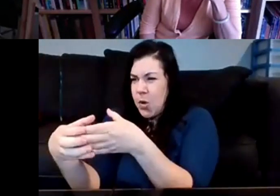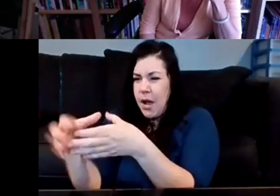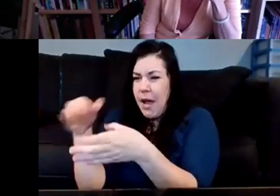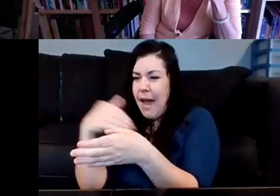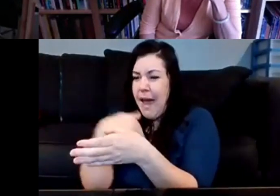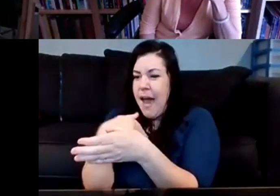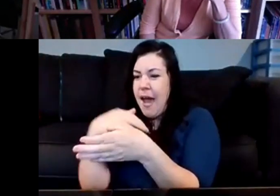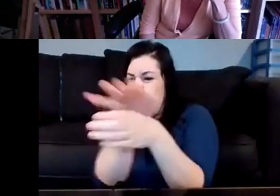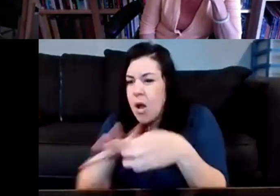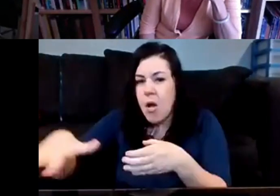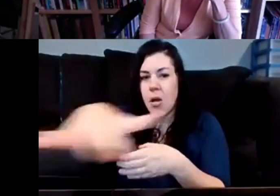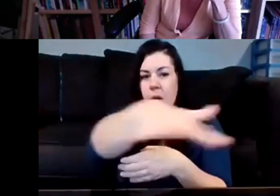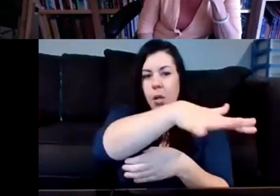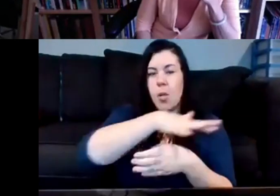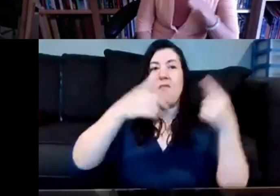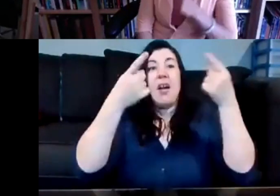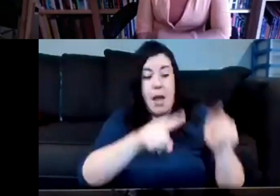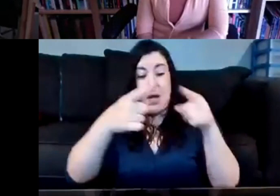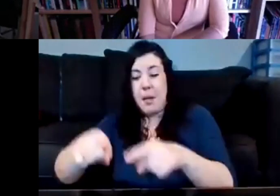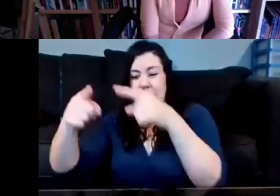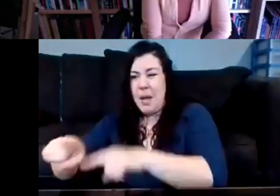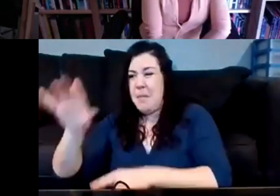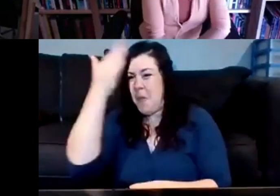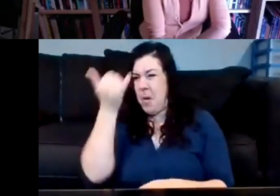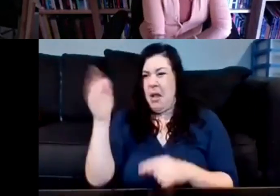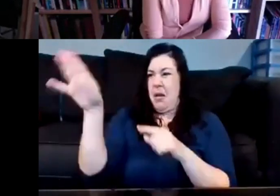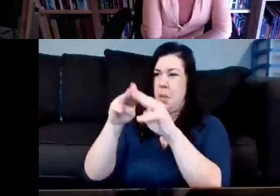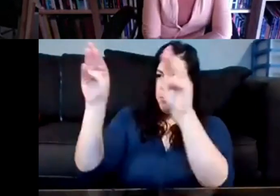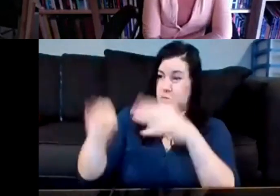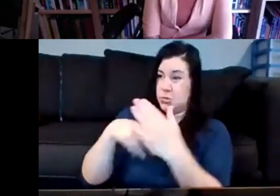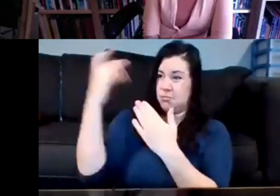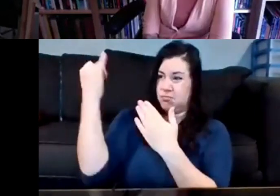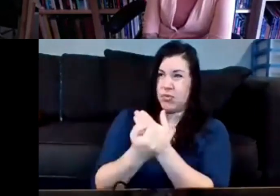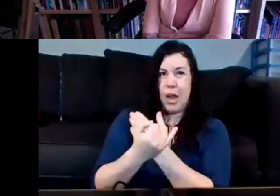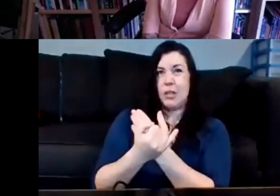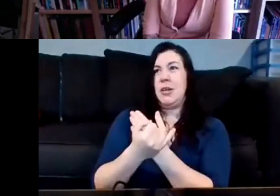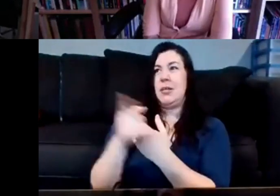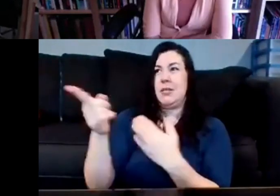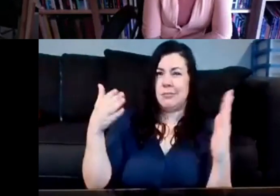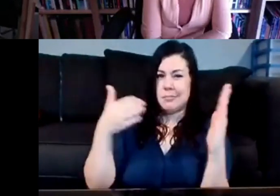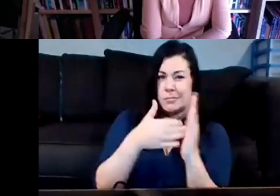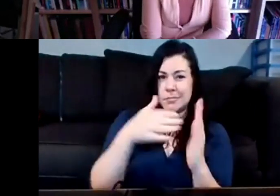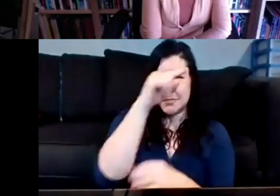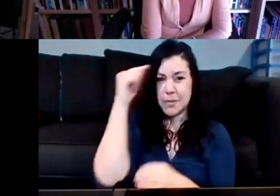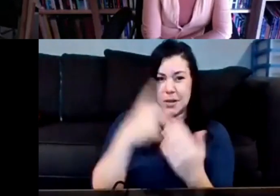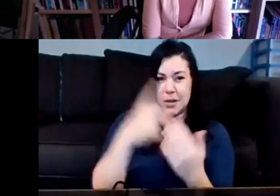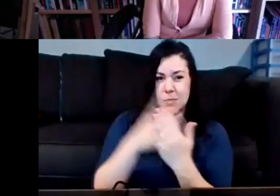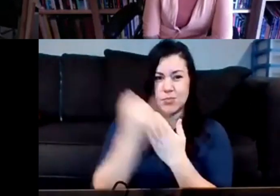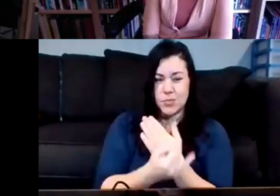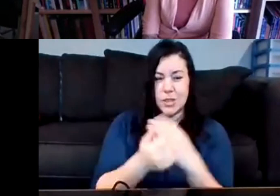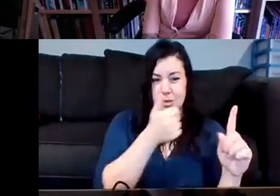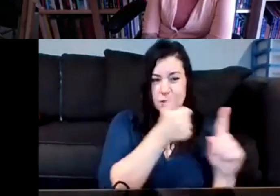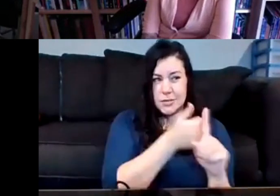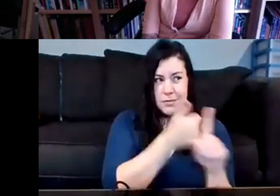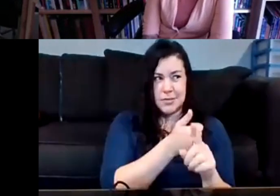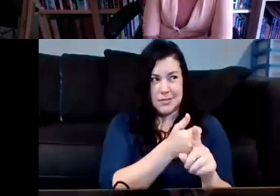that's why it's insane to me what the museum project is, for the most part, is an anti-Blackness project. That's what it is in the first place. They